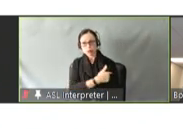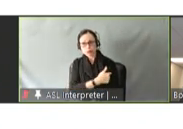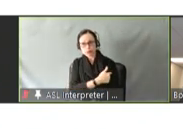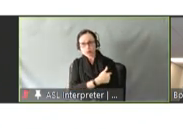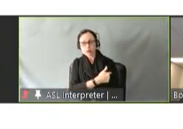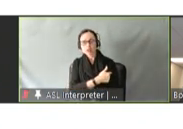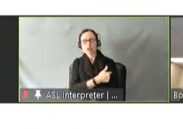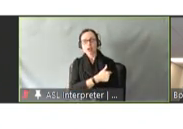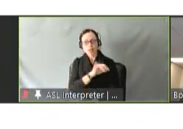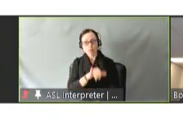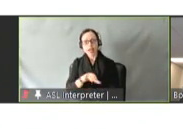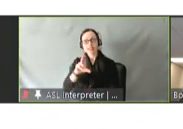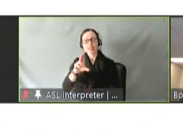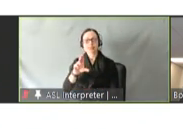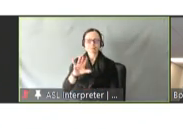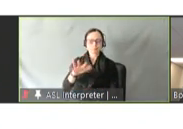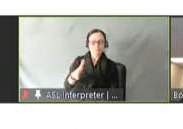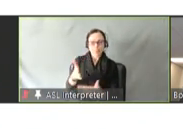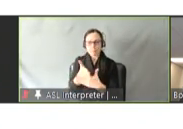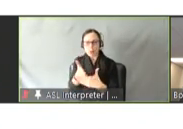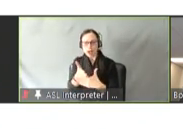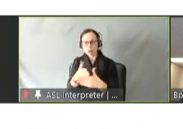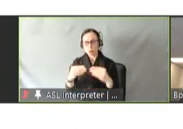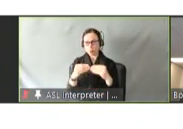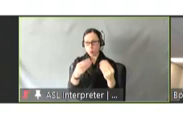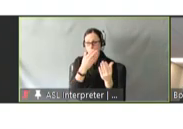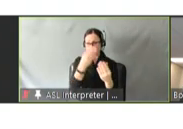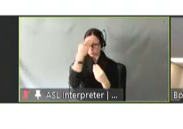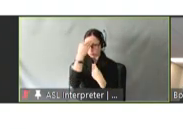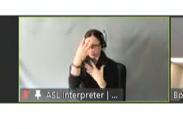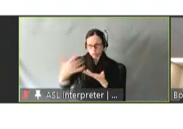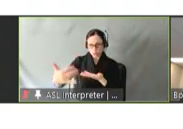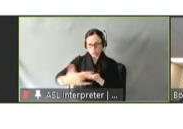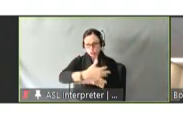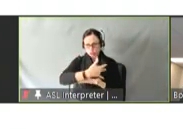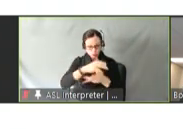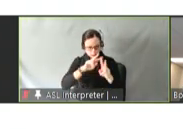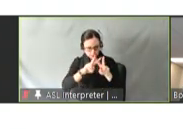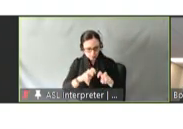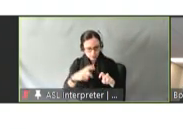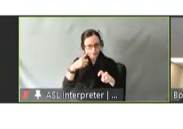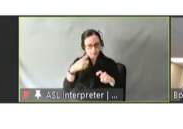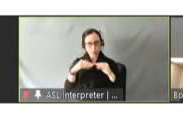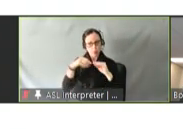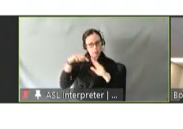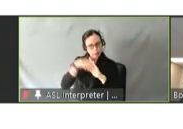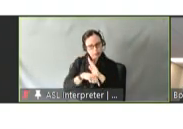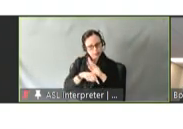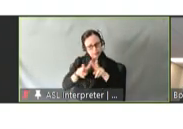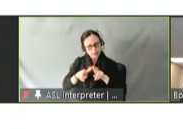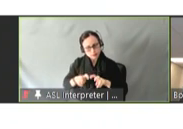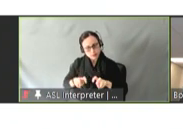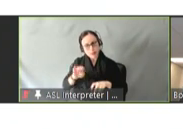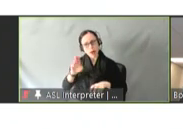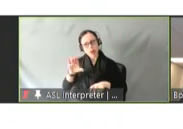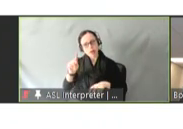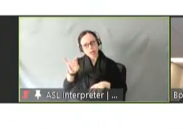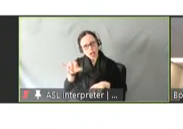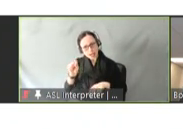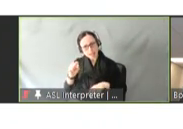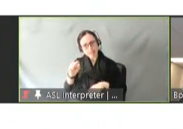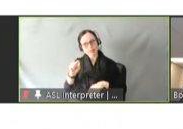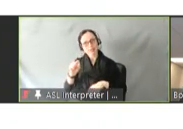appears clinically mild. More data are being accumulated and analyzed to further evaluate myocarditis clinical course and